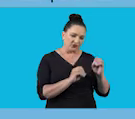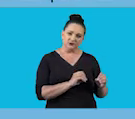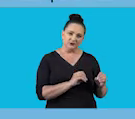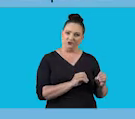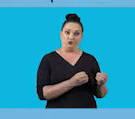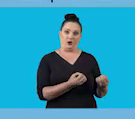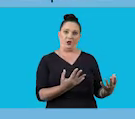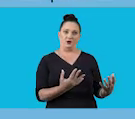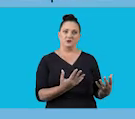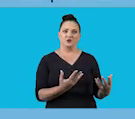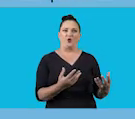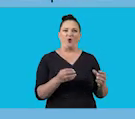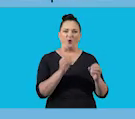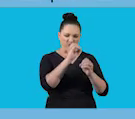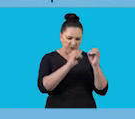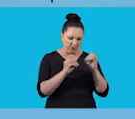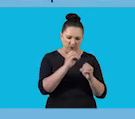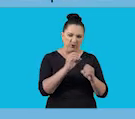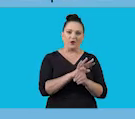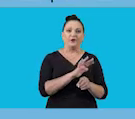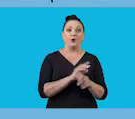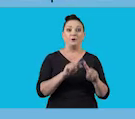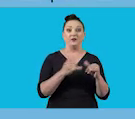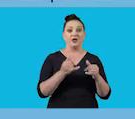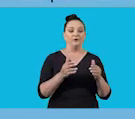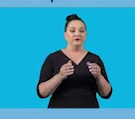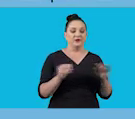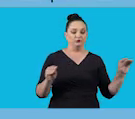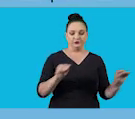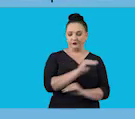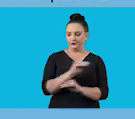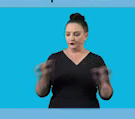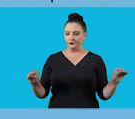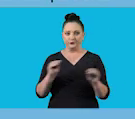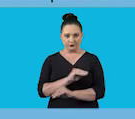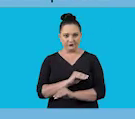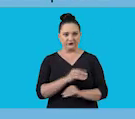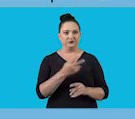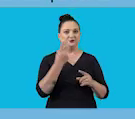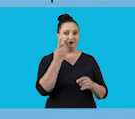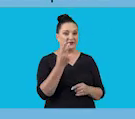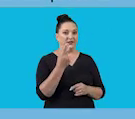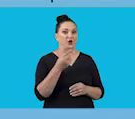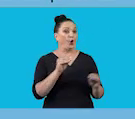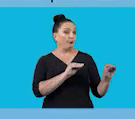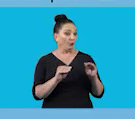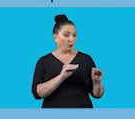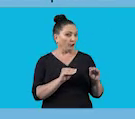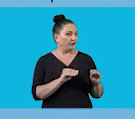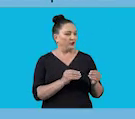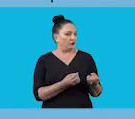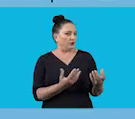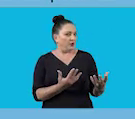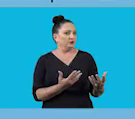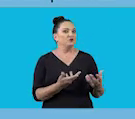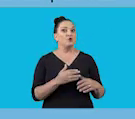particles, the solid, the liquid, and the gas, we need to arrange them in such a way that they are moving from the least movement to the